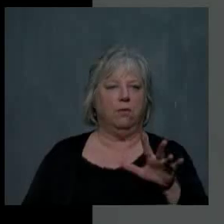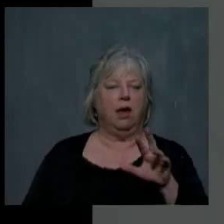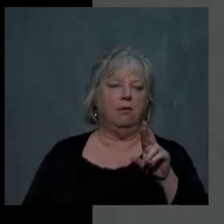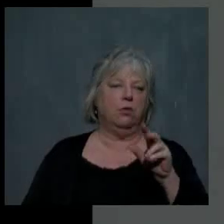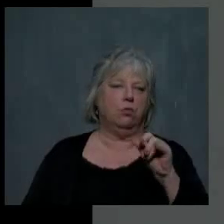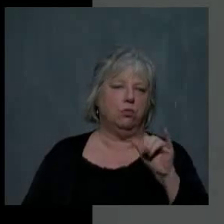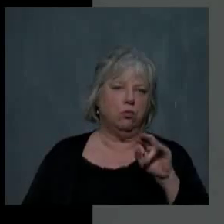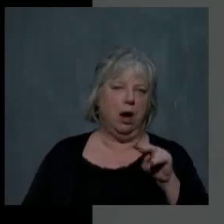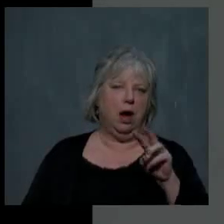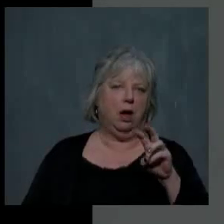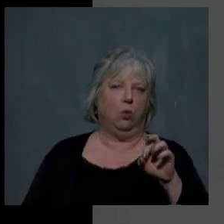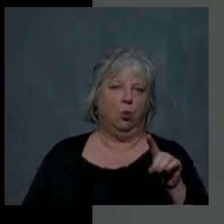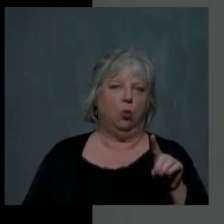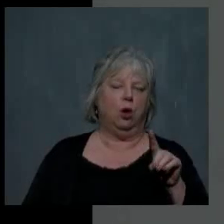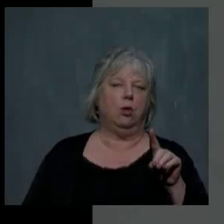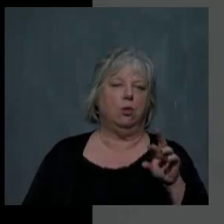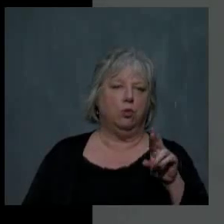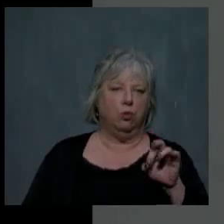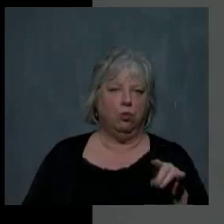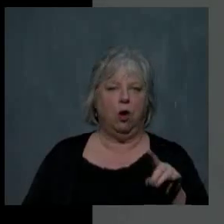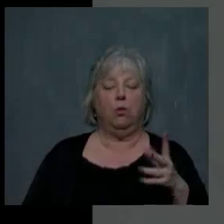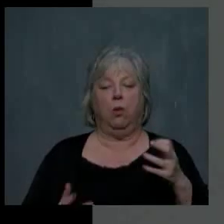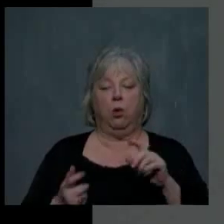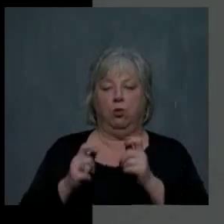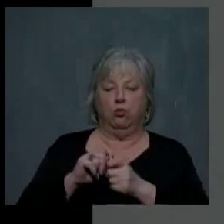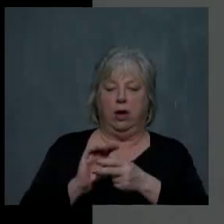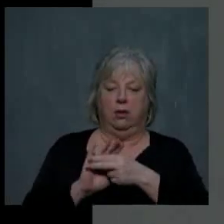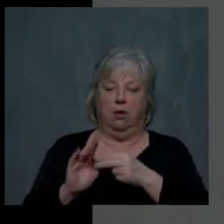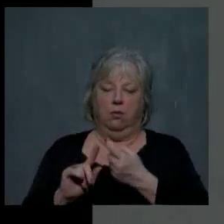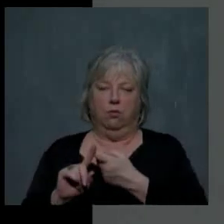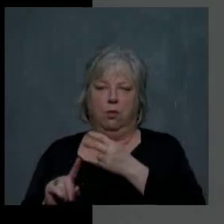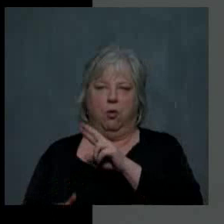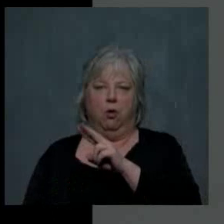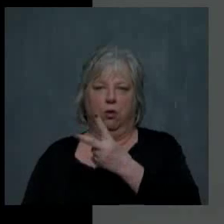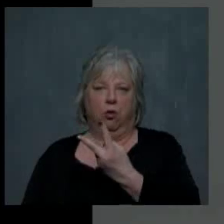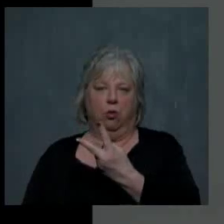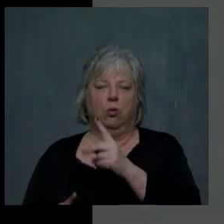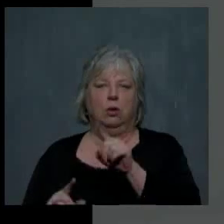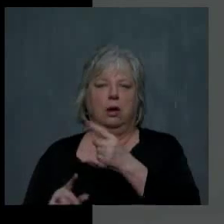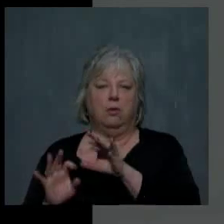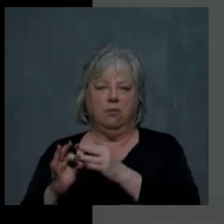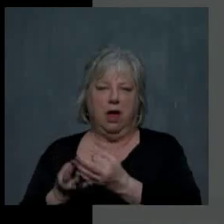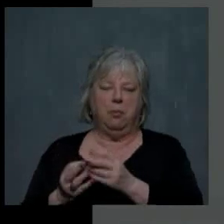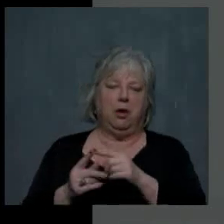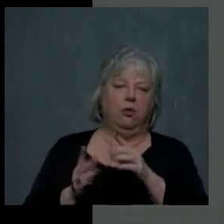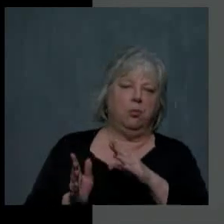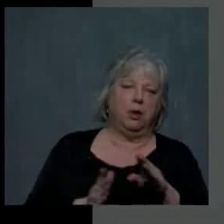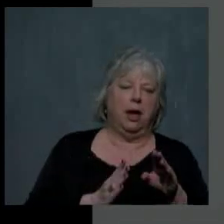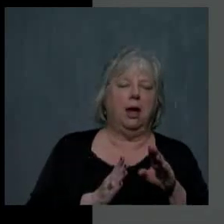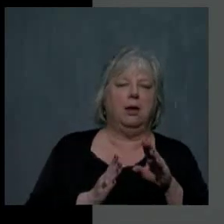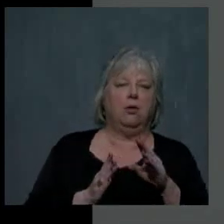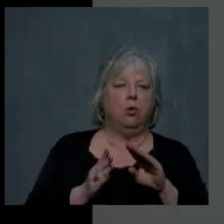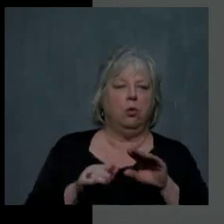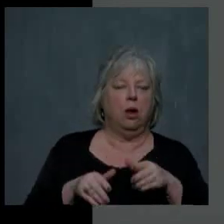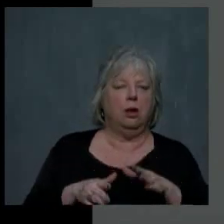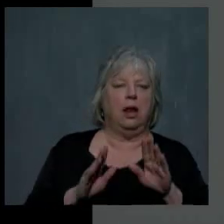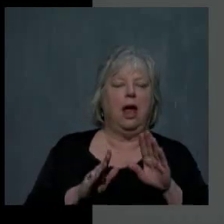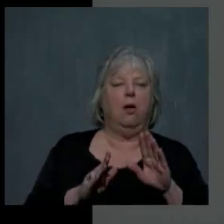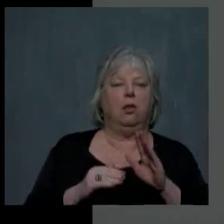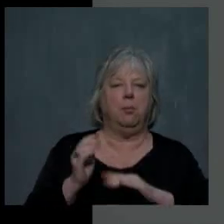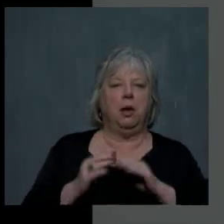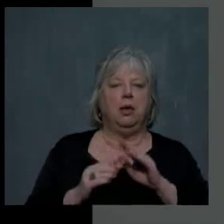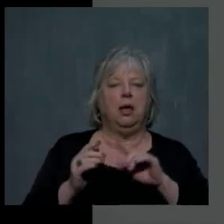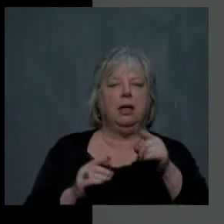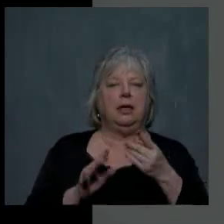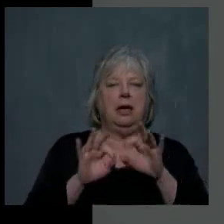Rainwood Road. The applicant is requesting rezoning from R2 single family to planned development residential to allow the development of single family